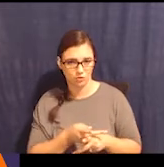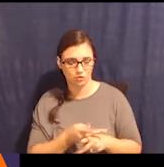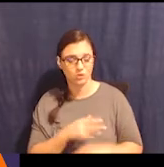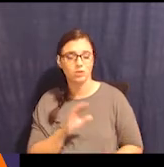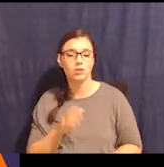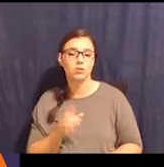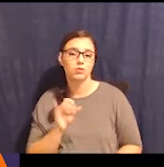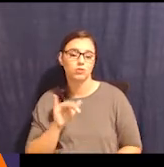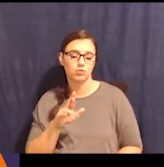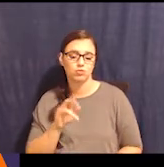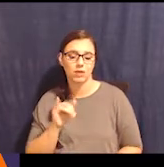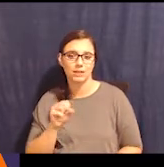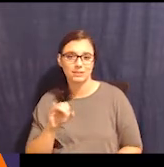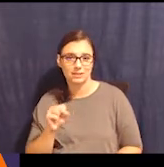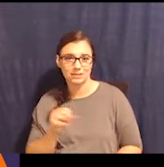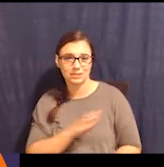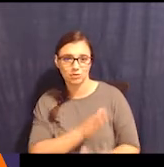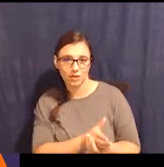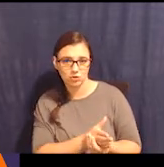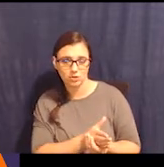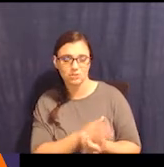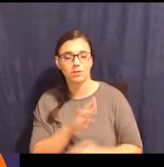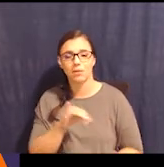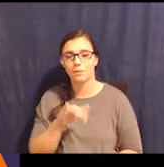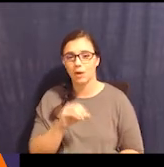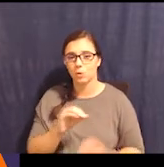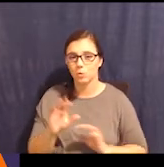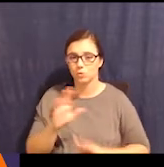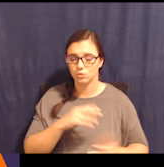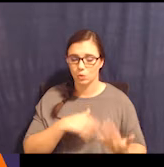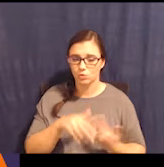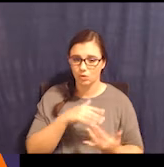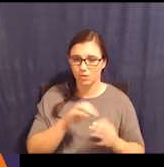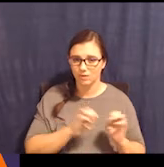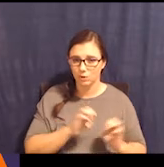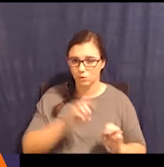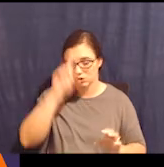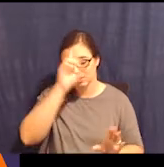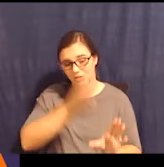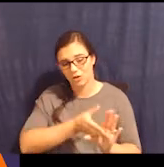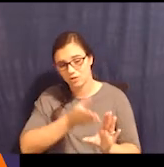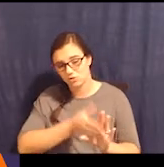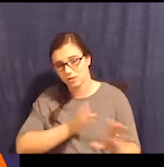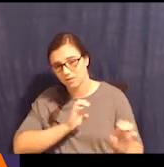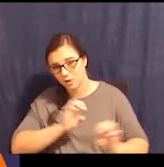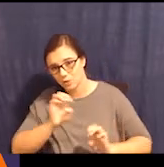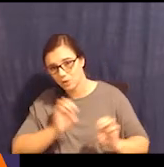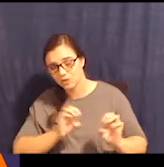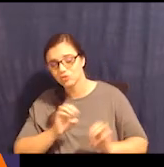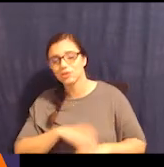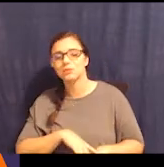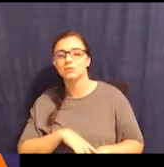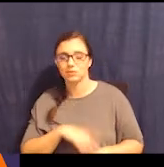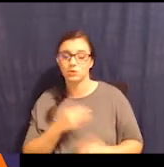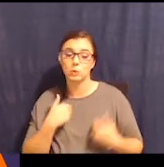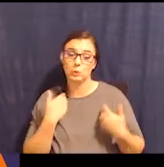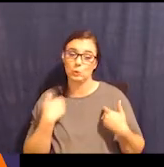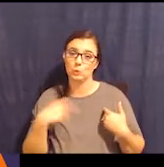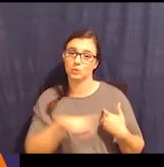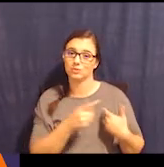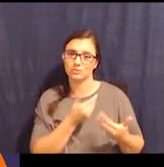evaluations, psychiatric evaluations. The youth are also closely monitored by staff.